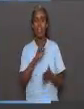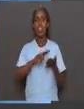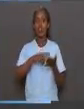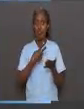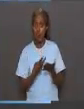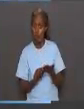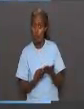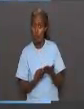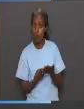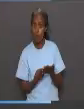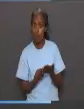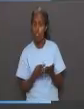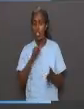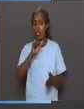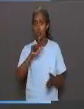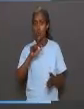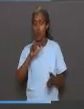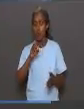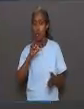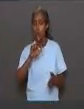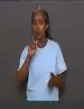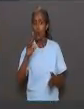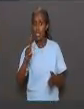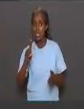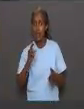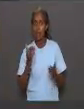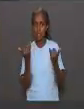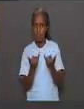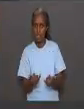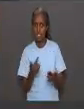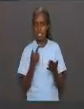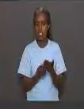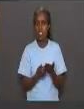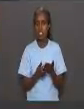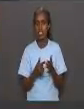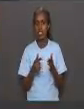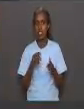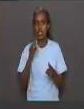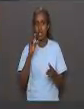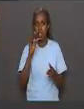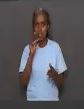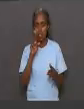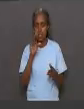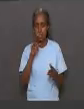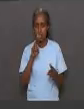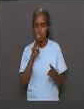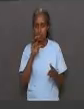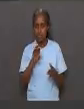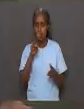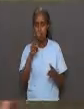and volume of solid figures such as cubes and